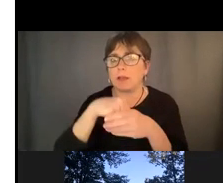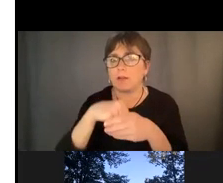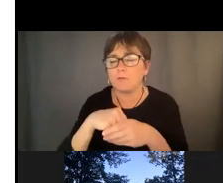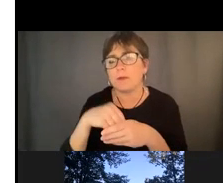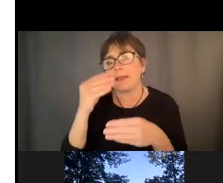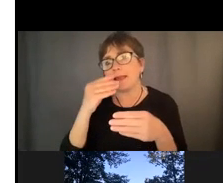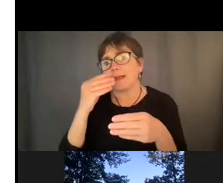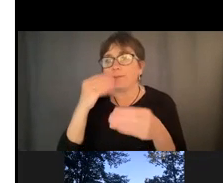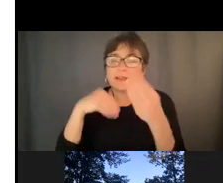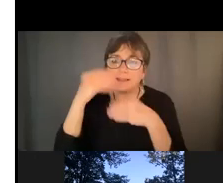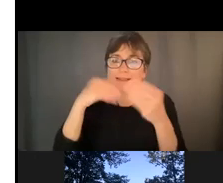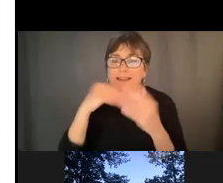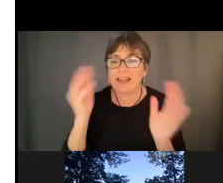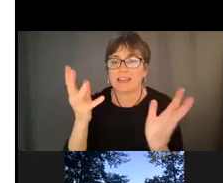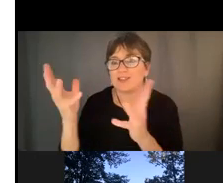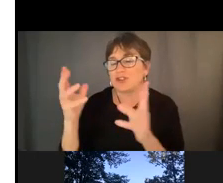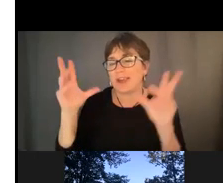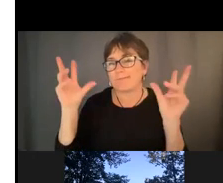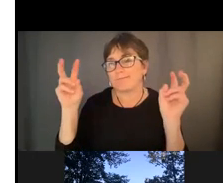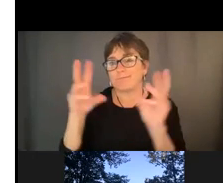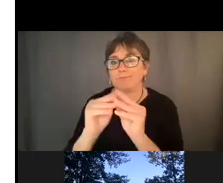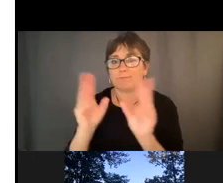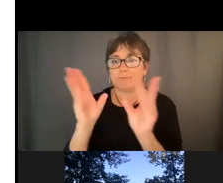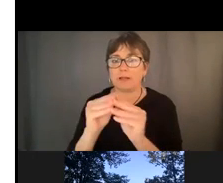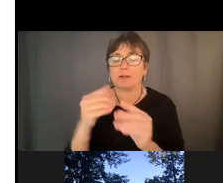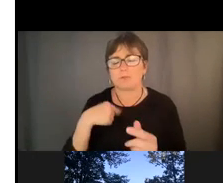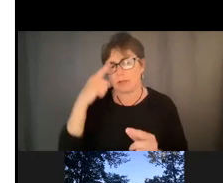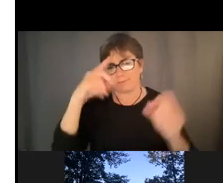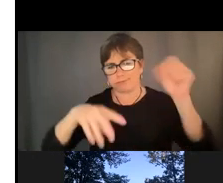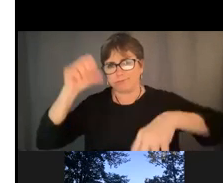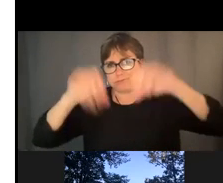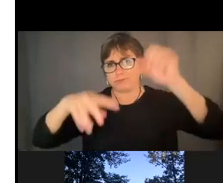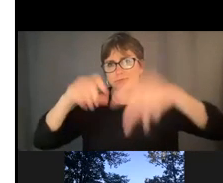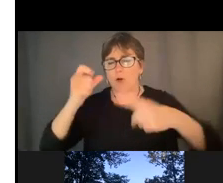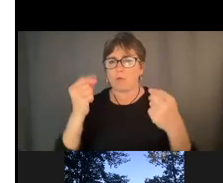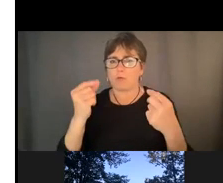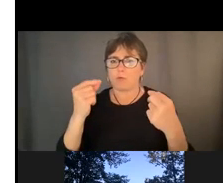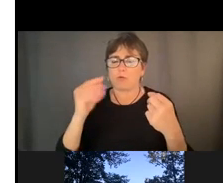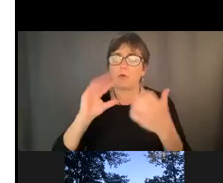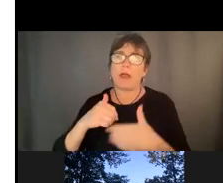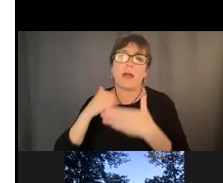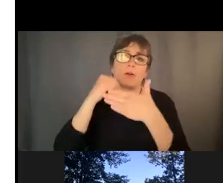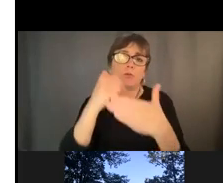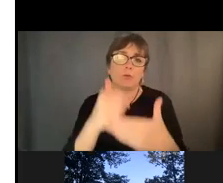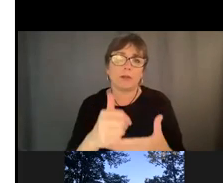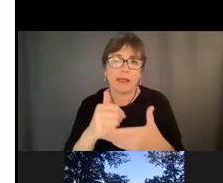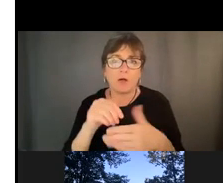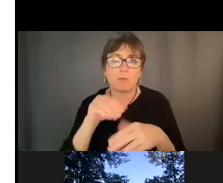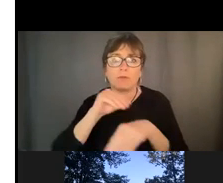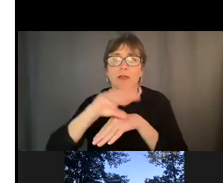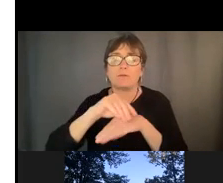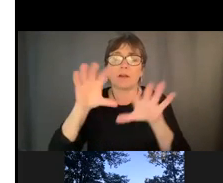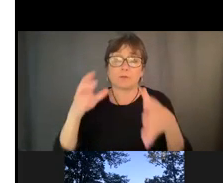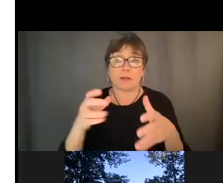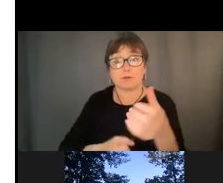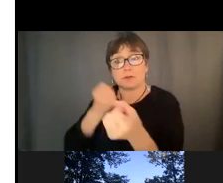we do to help this advisory council provide support to the work that we do. And so, and